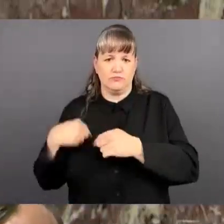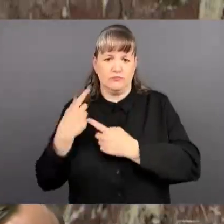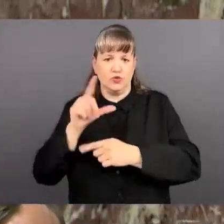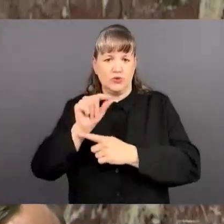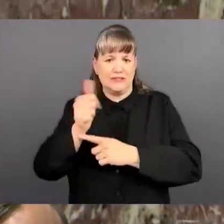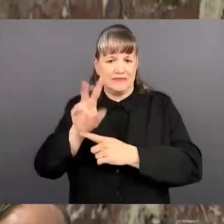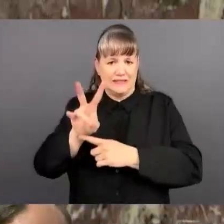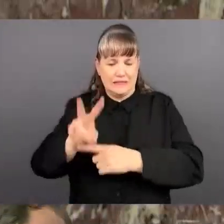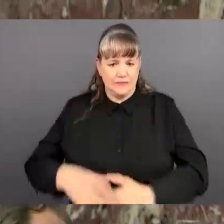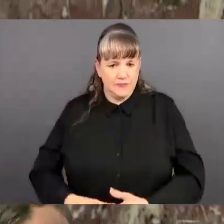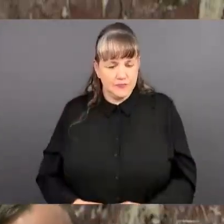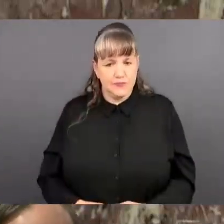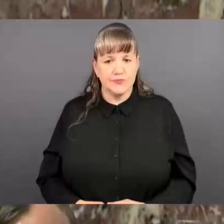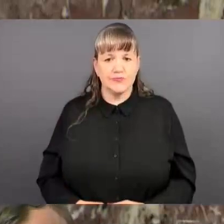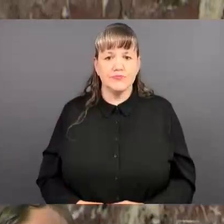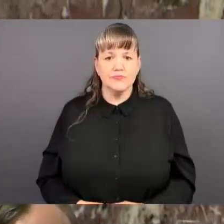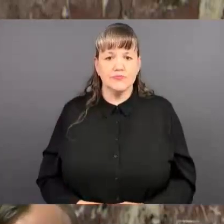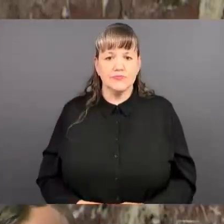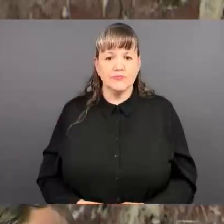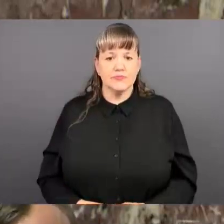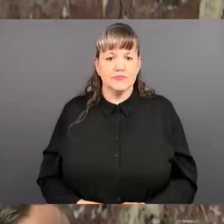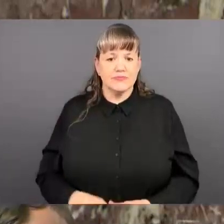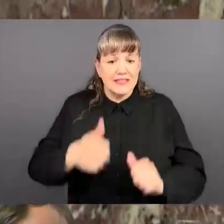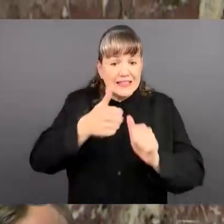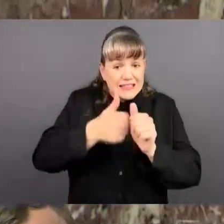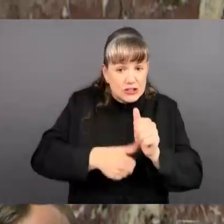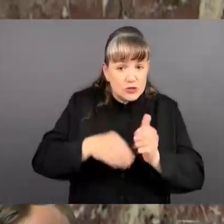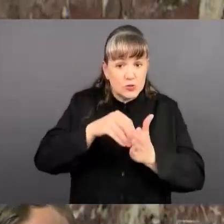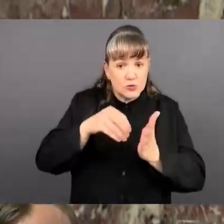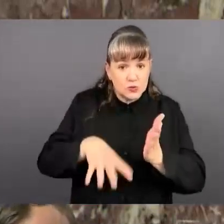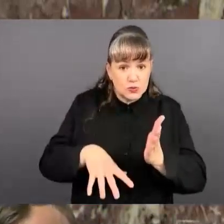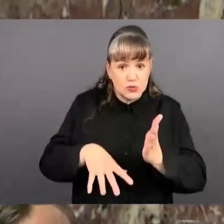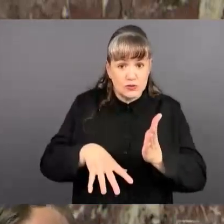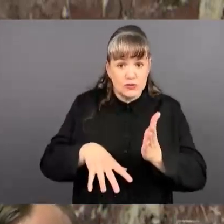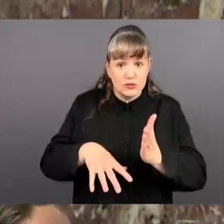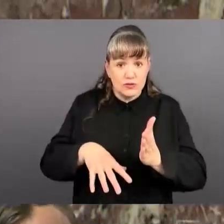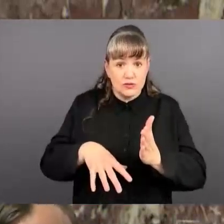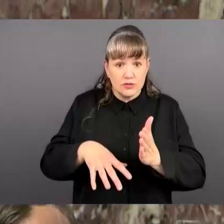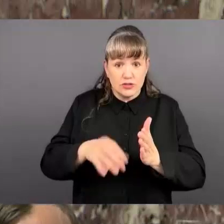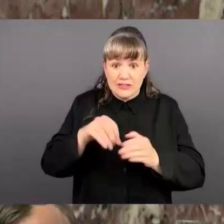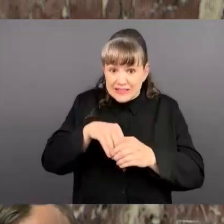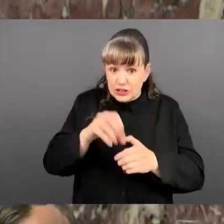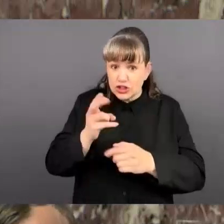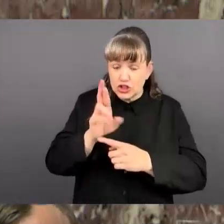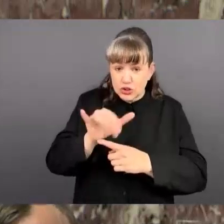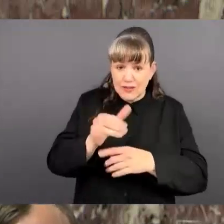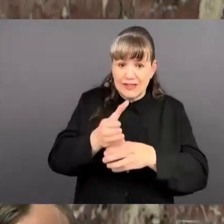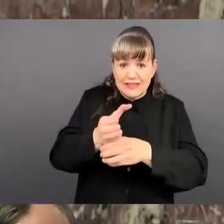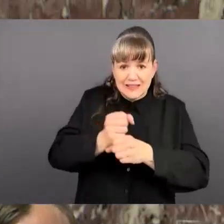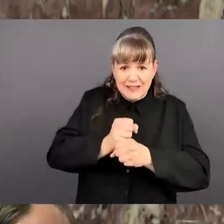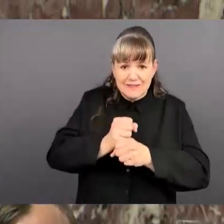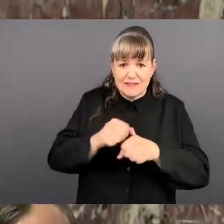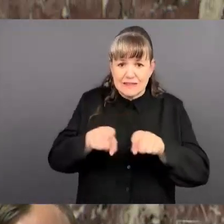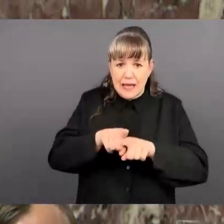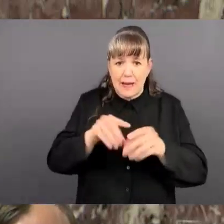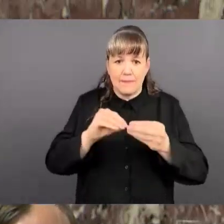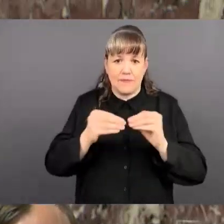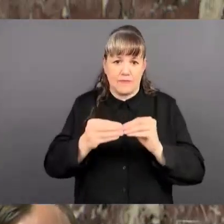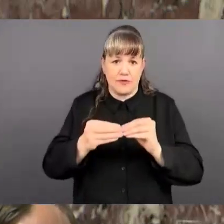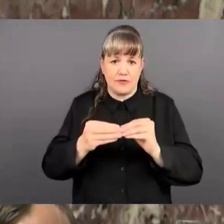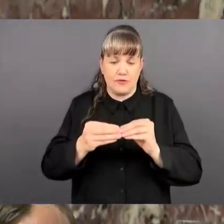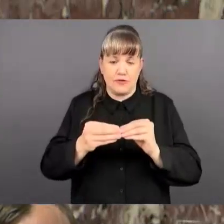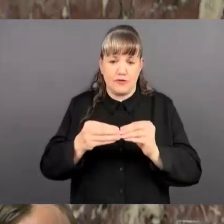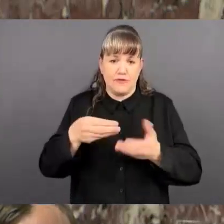Every single student in Surrey receives that per pupil funding. Every single student across